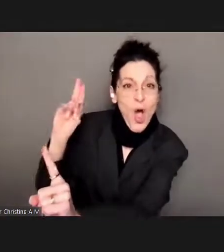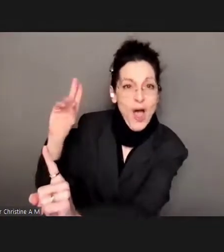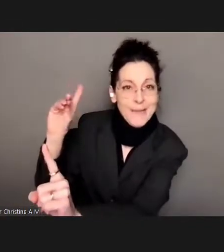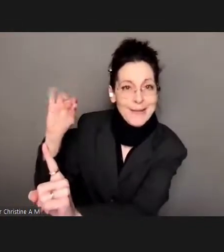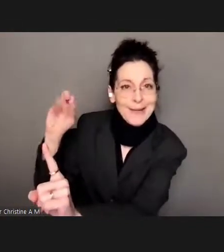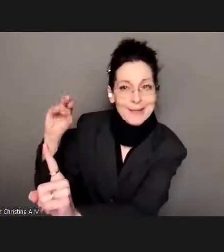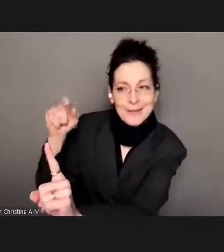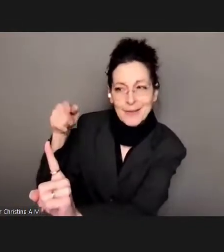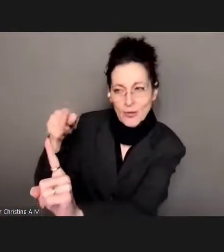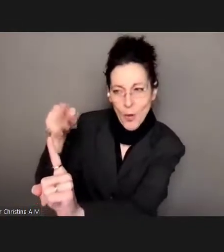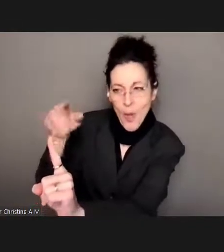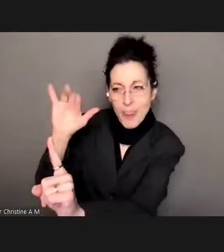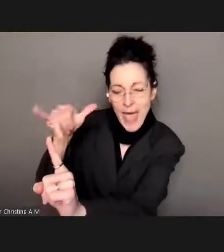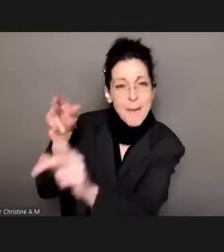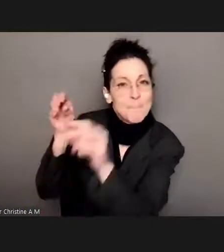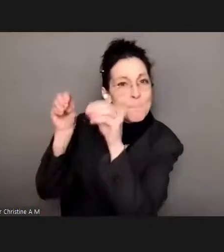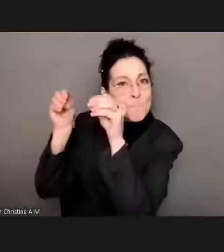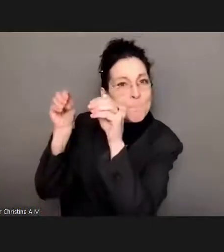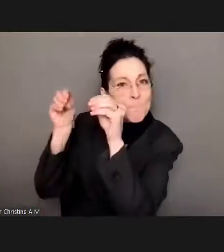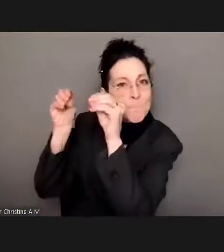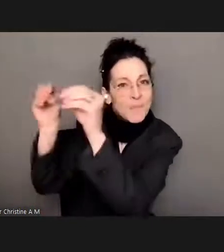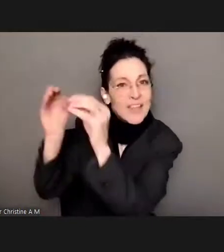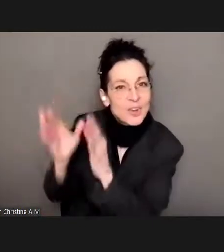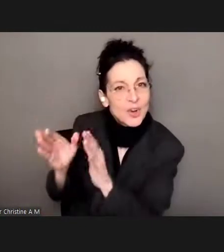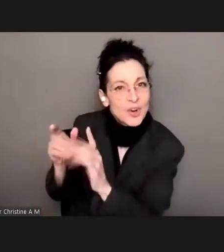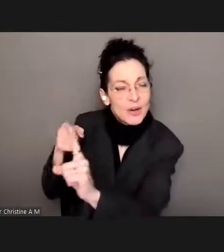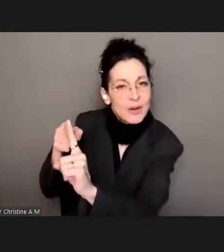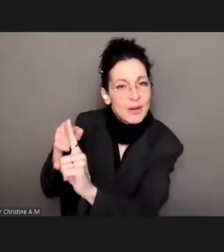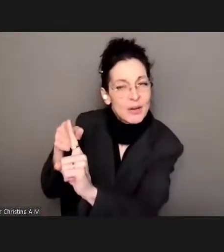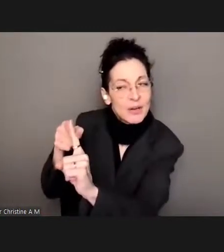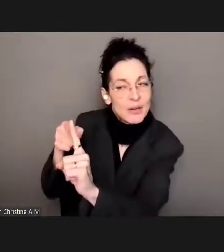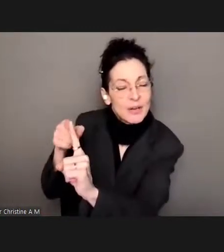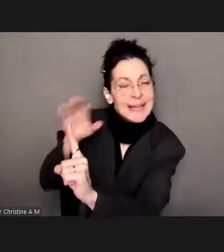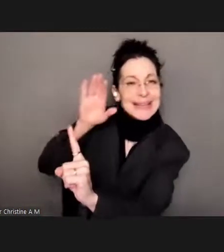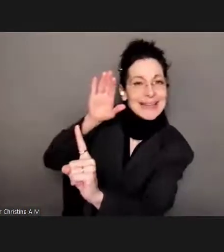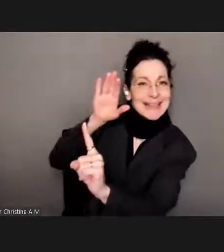what does the professor perceive